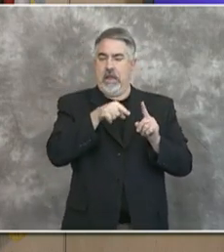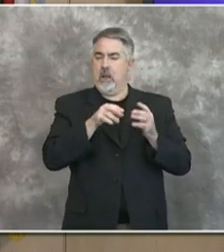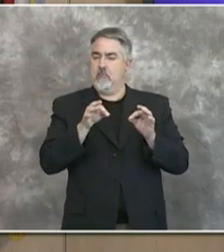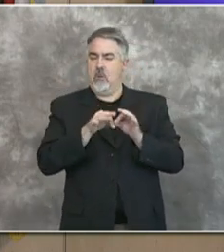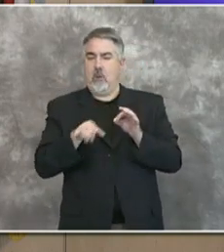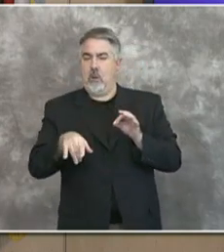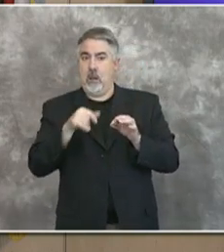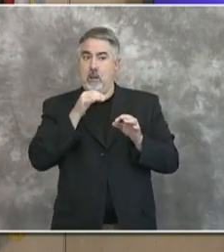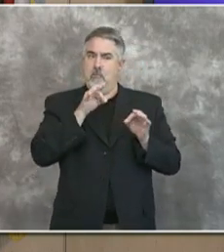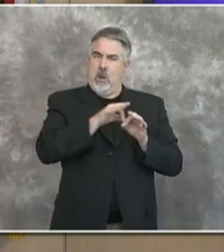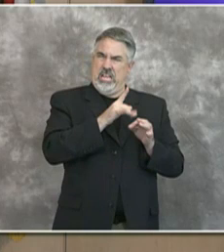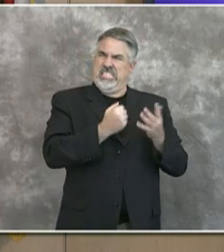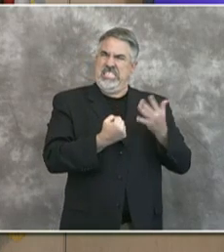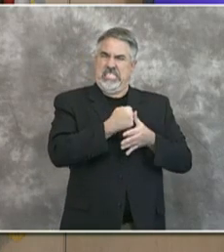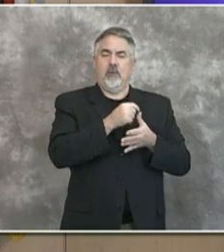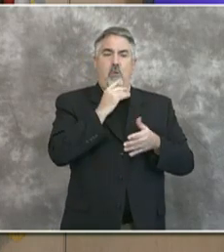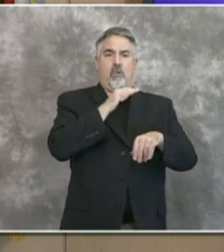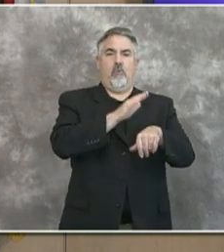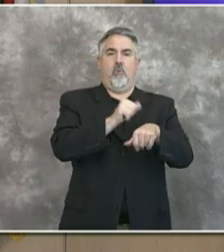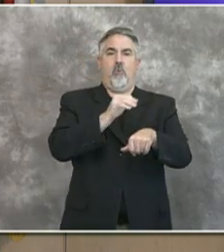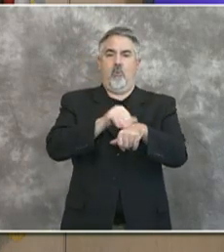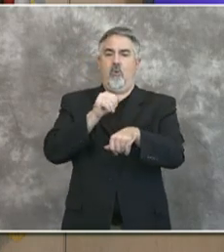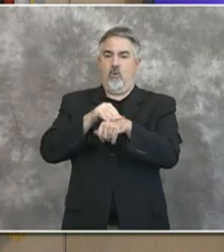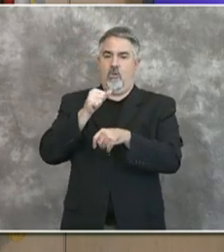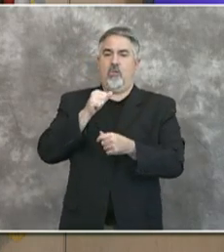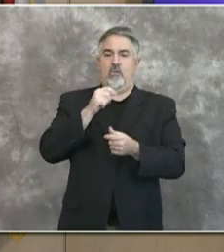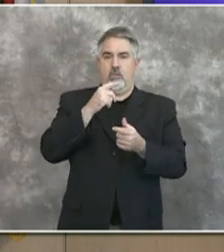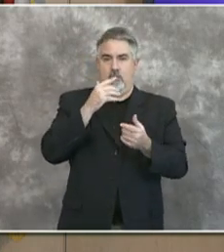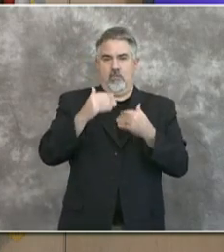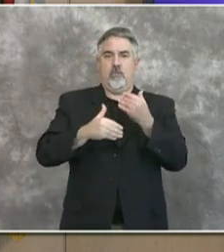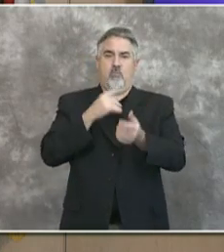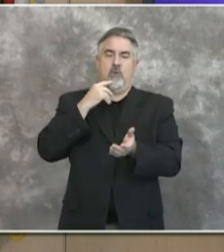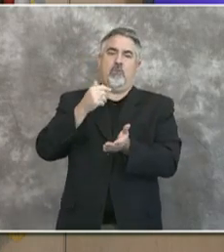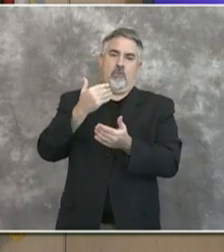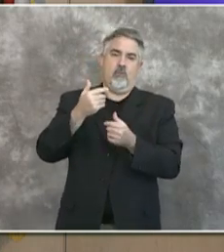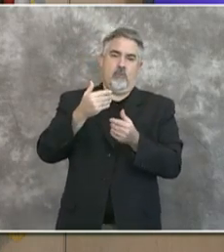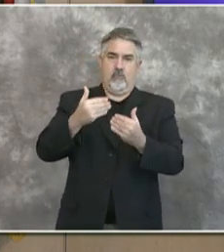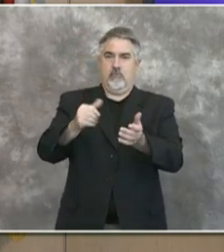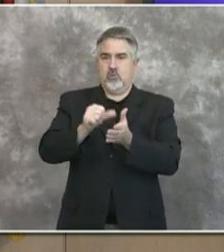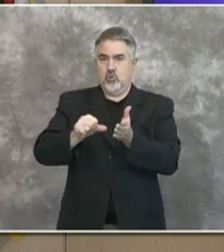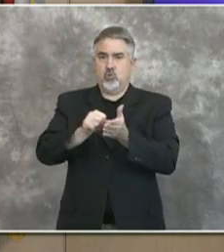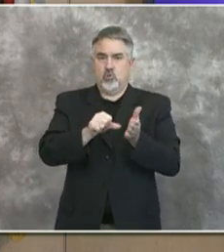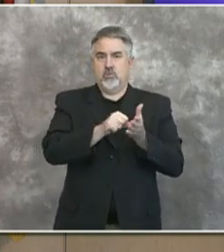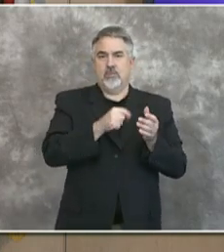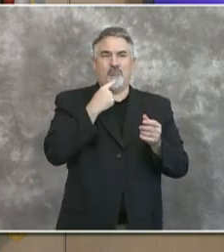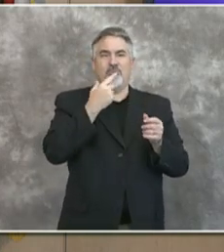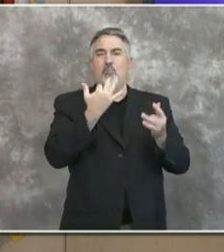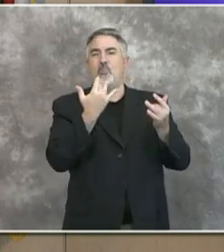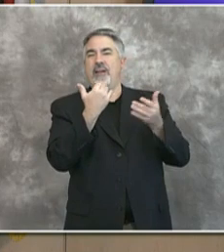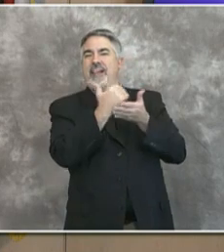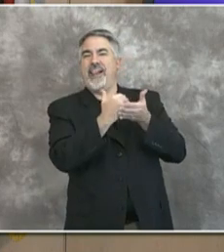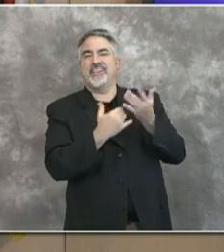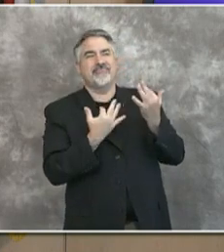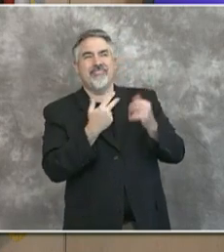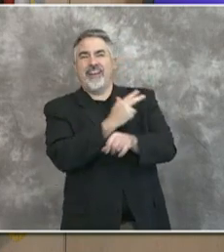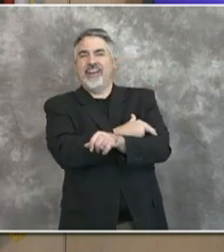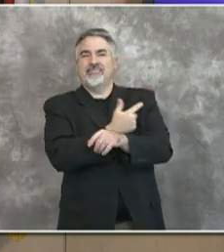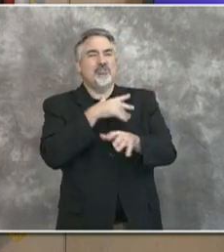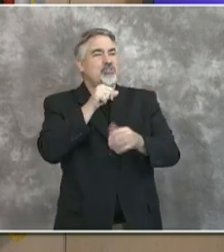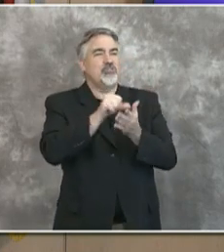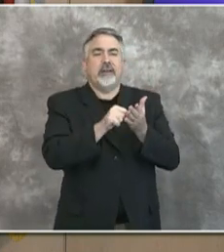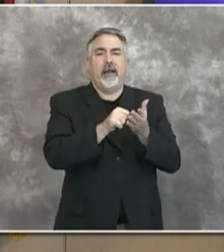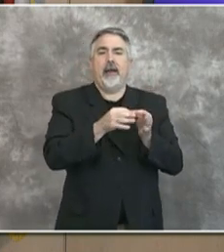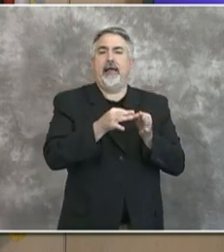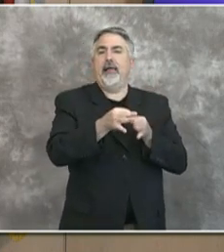and healthcare providers may authorize and perform emergent or elective surgeries or procedures based on their determination